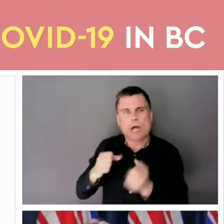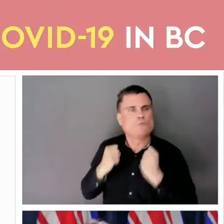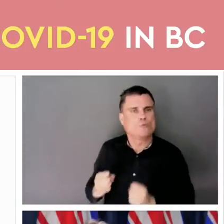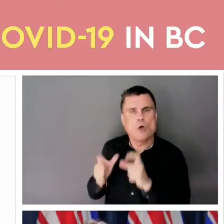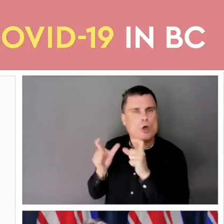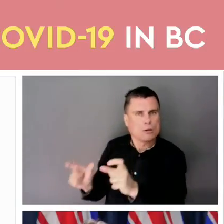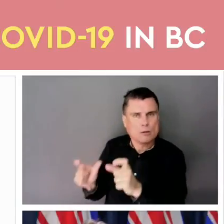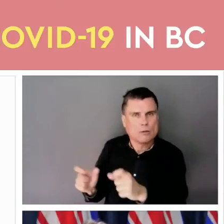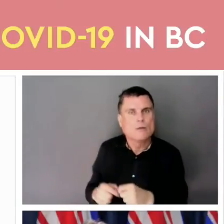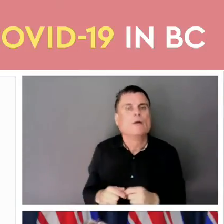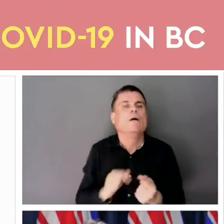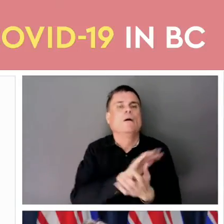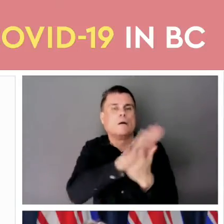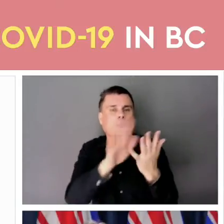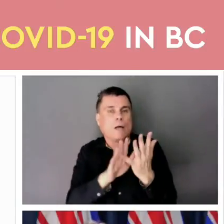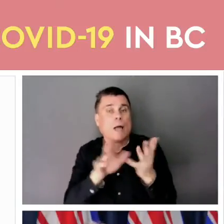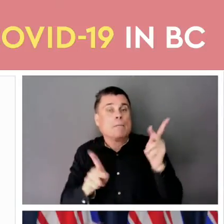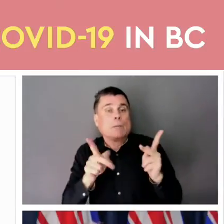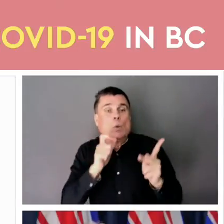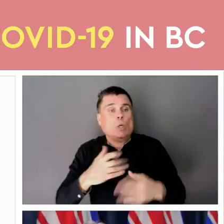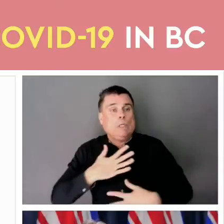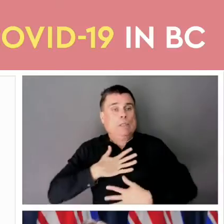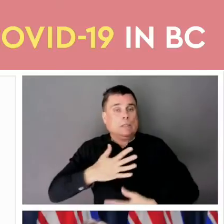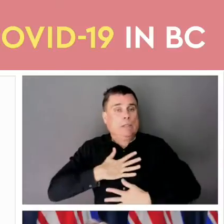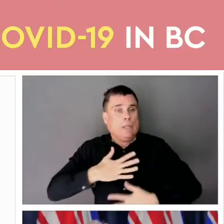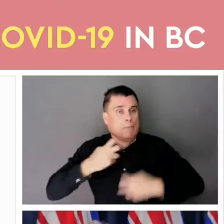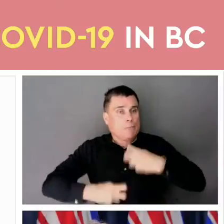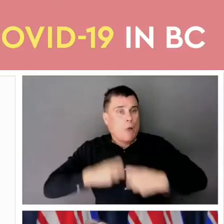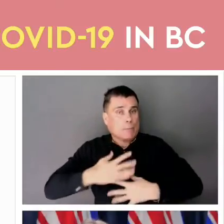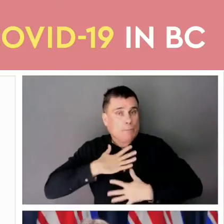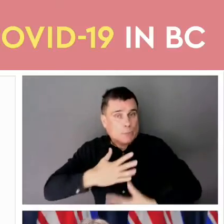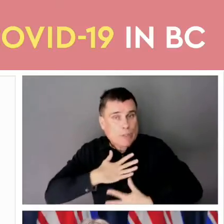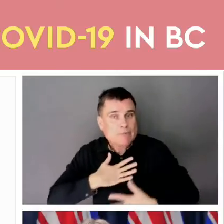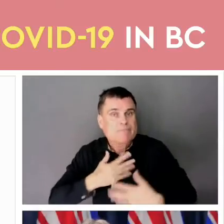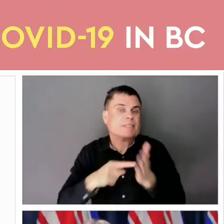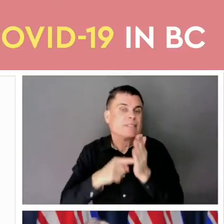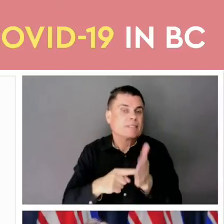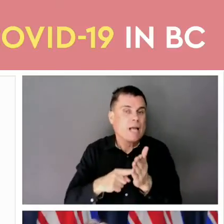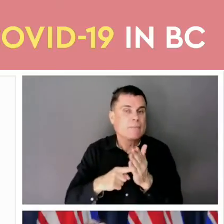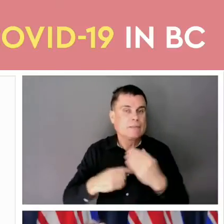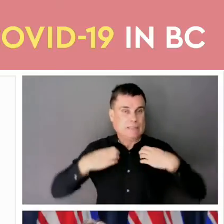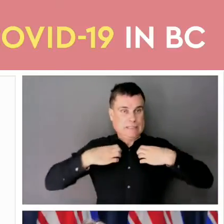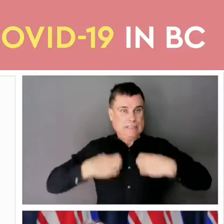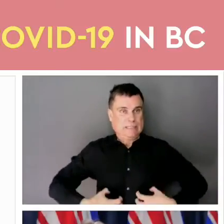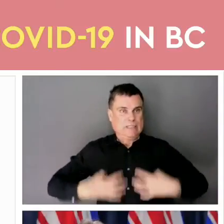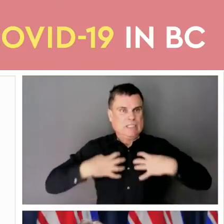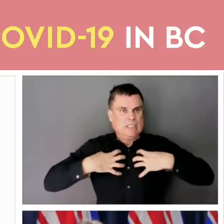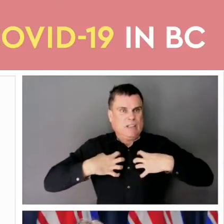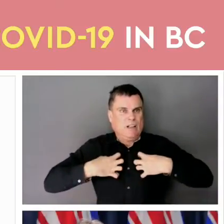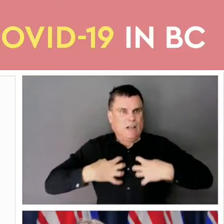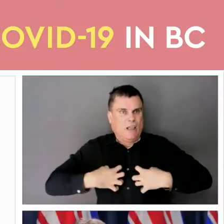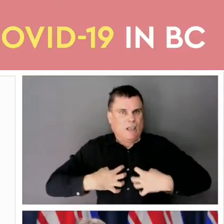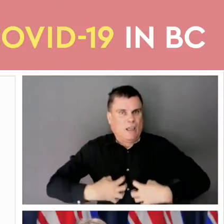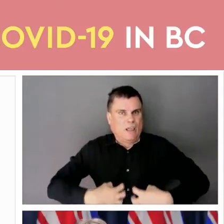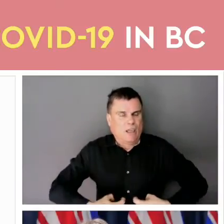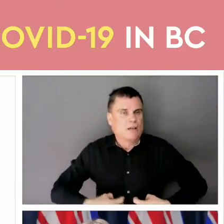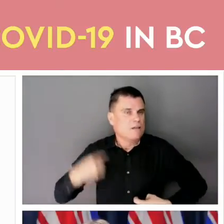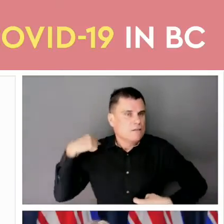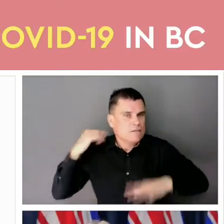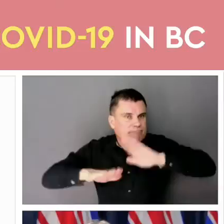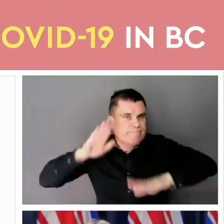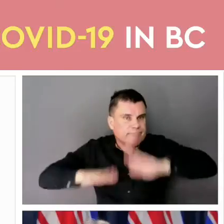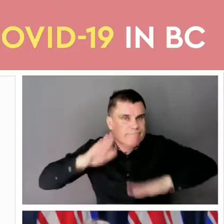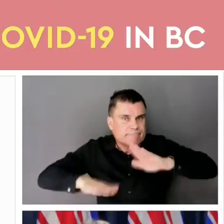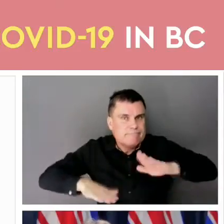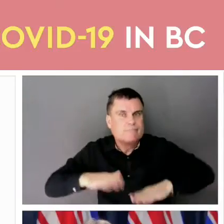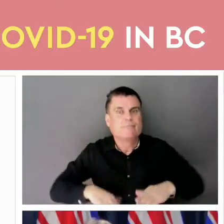conditions, including such things as cystic fibrosis, severe asthma, and severe chronic obstructive pulmonary disease, who